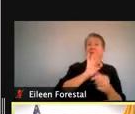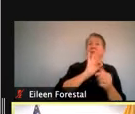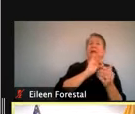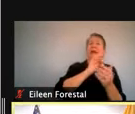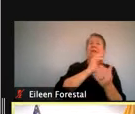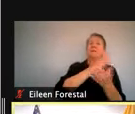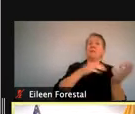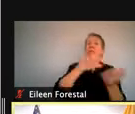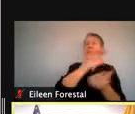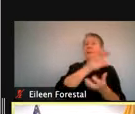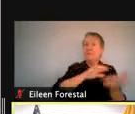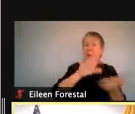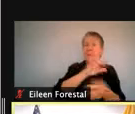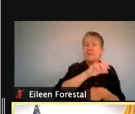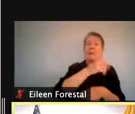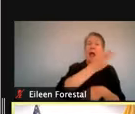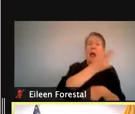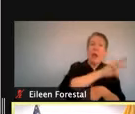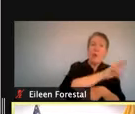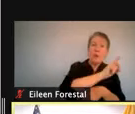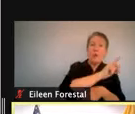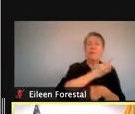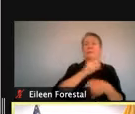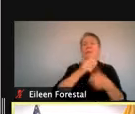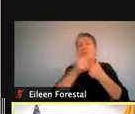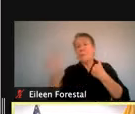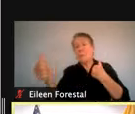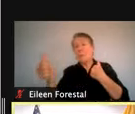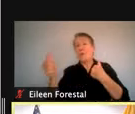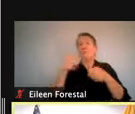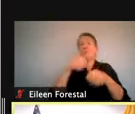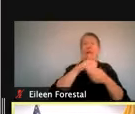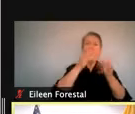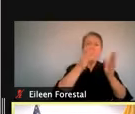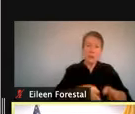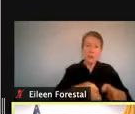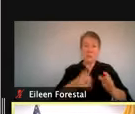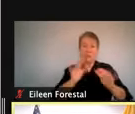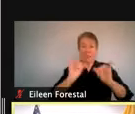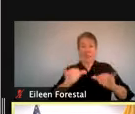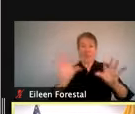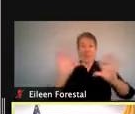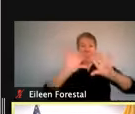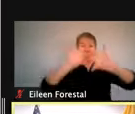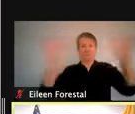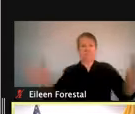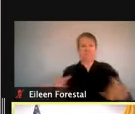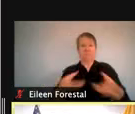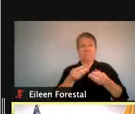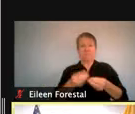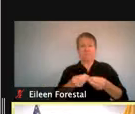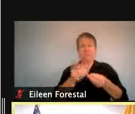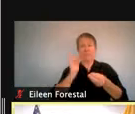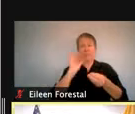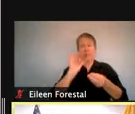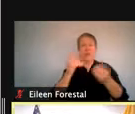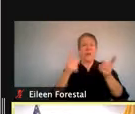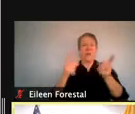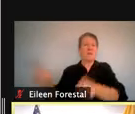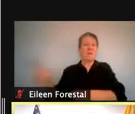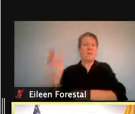of buildings. That's, folks, about what we had expected. You remember we've been saying at or around the end of the first marking